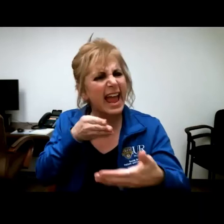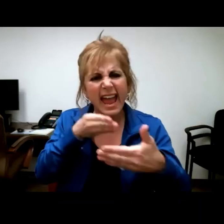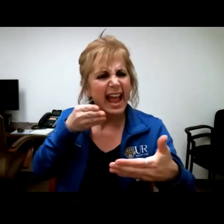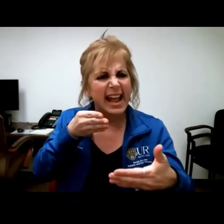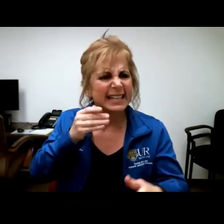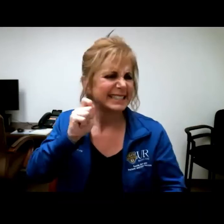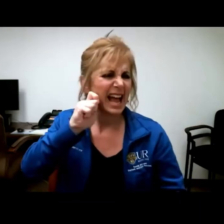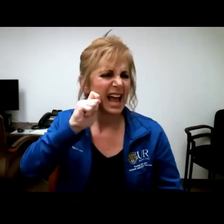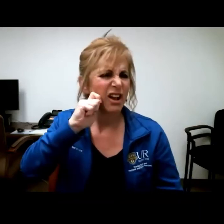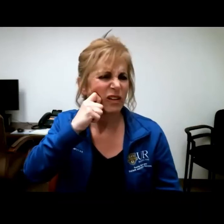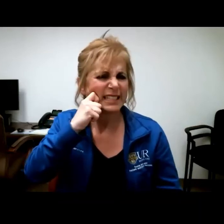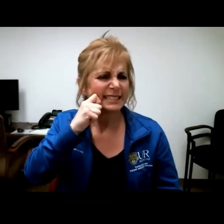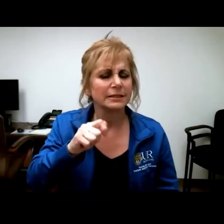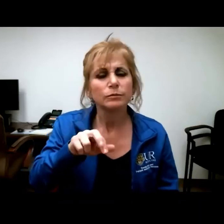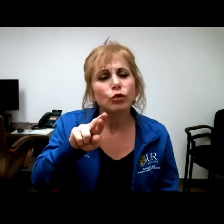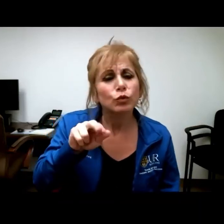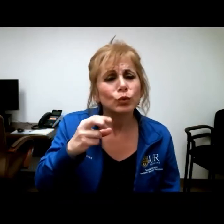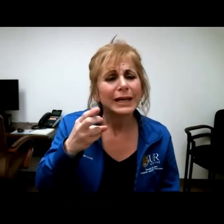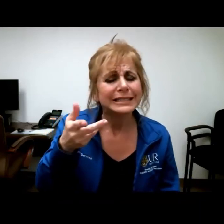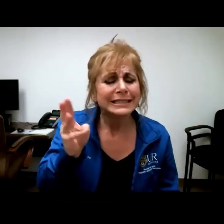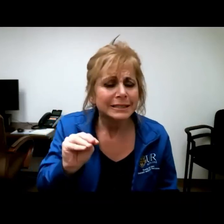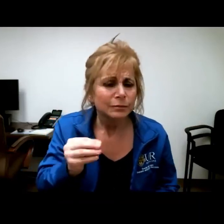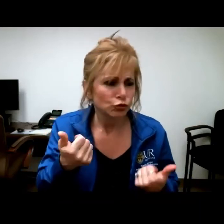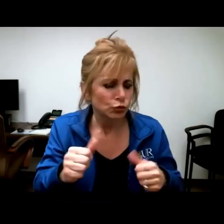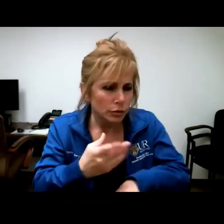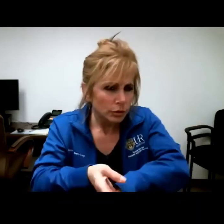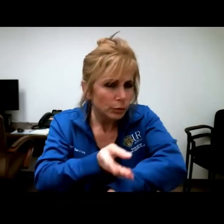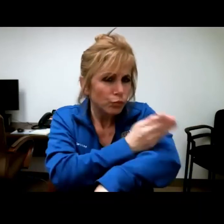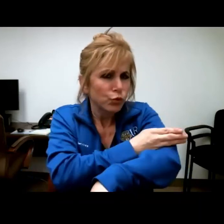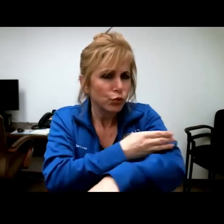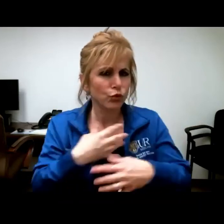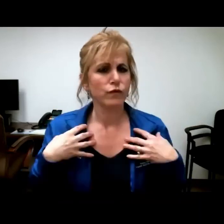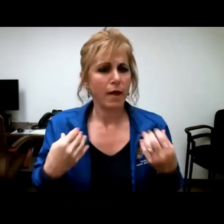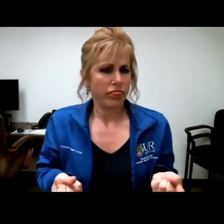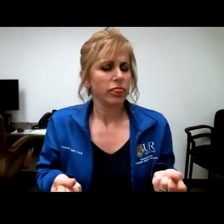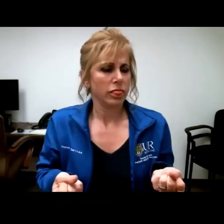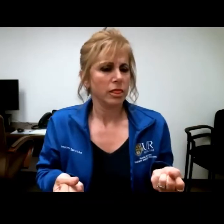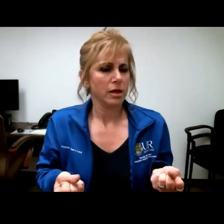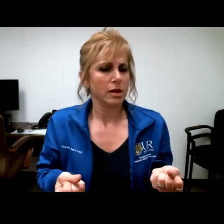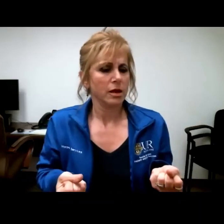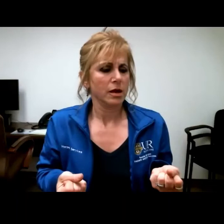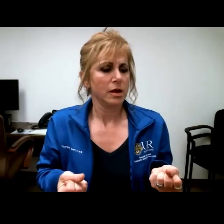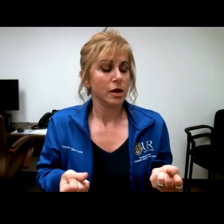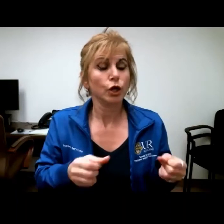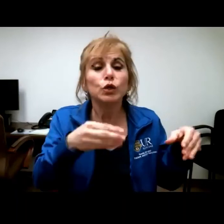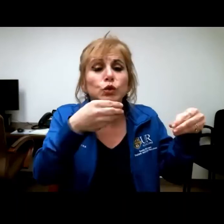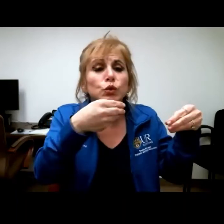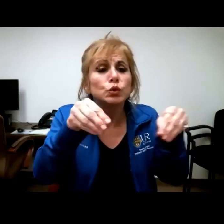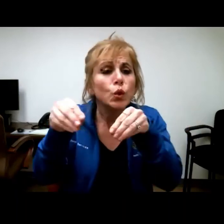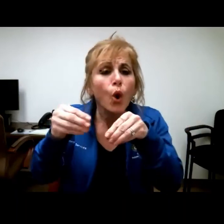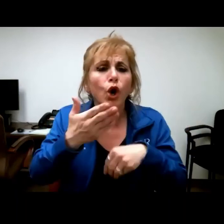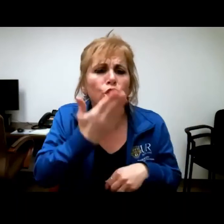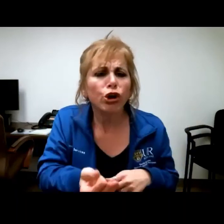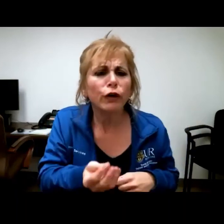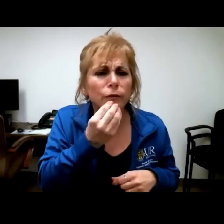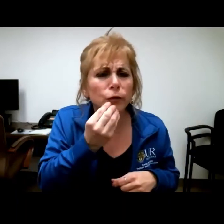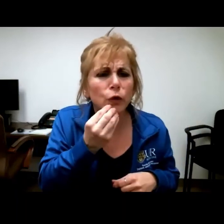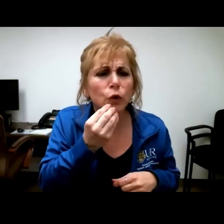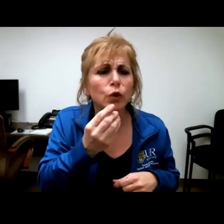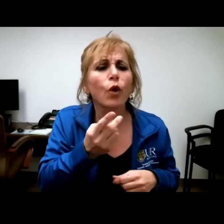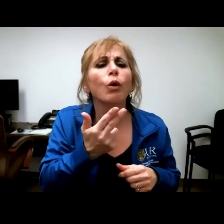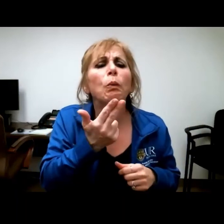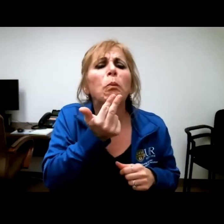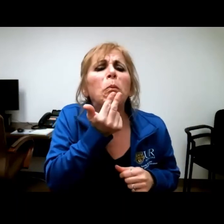improve overall health outcomes. We need healthy stores everywhere. We need access to healthcare